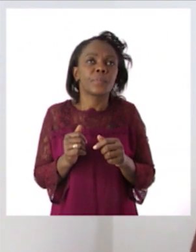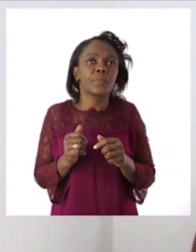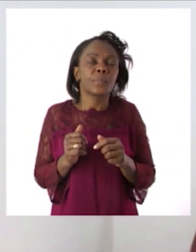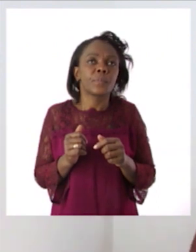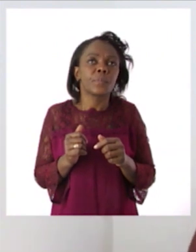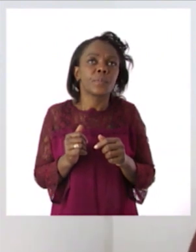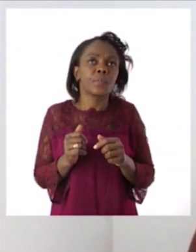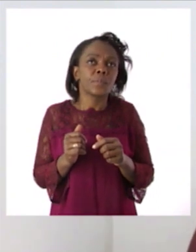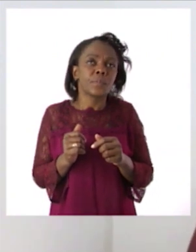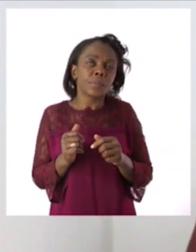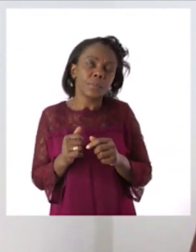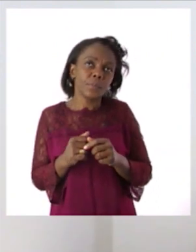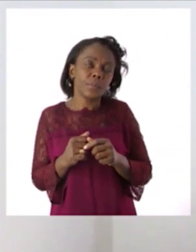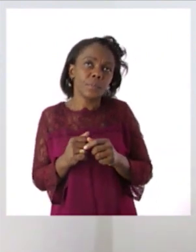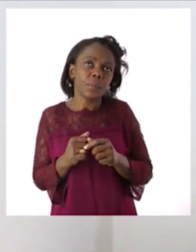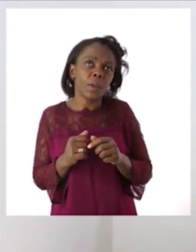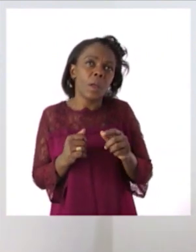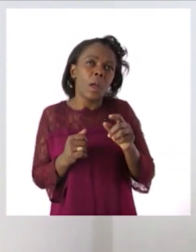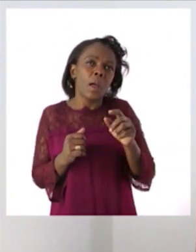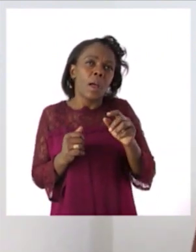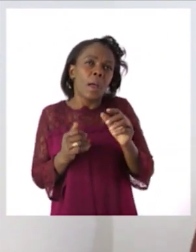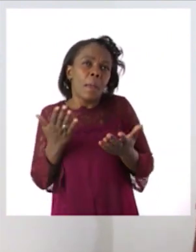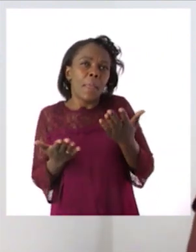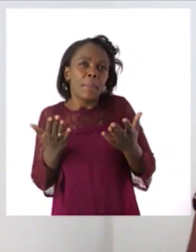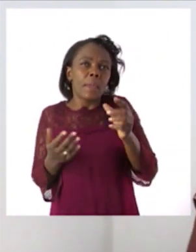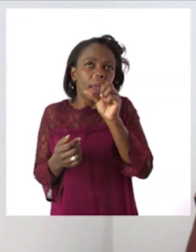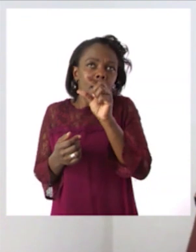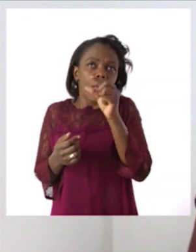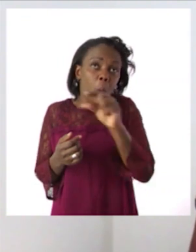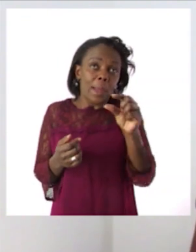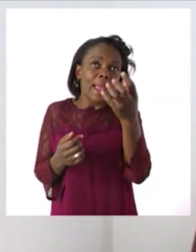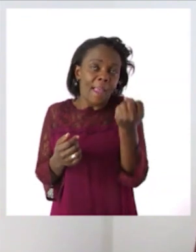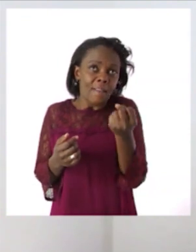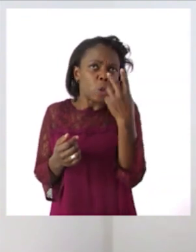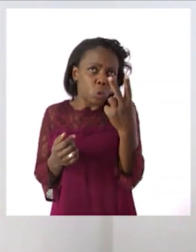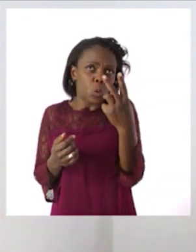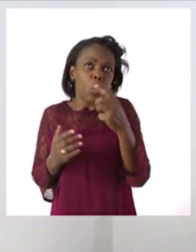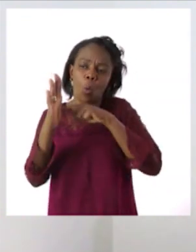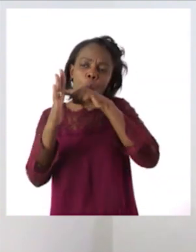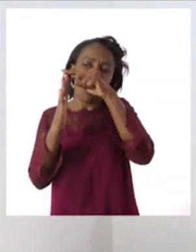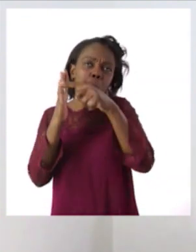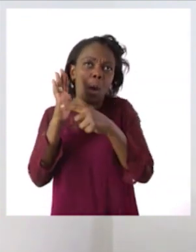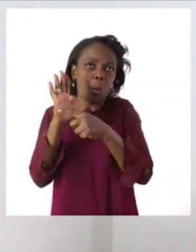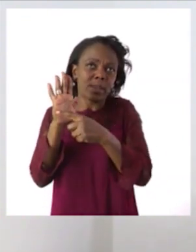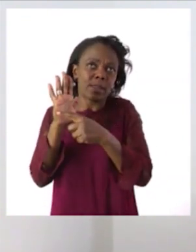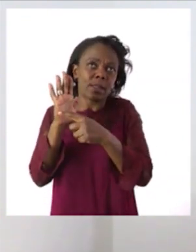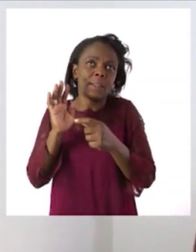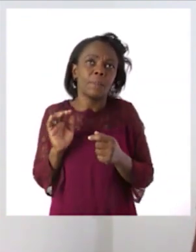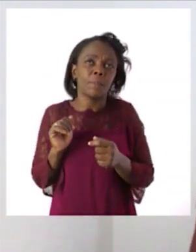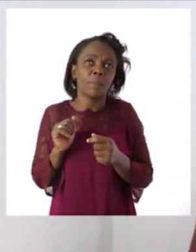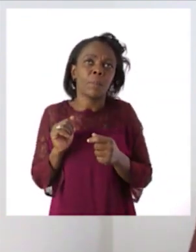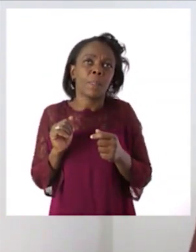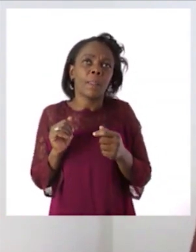What about if a word is having 2 vowels coming together? How about if I say